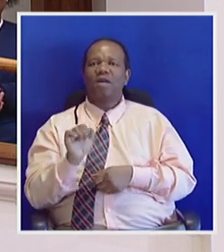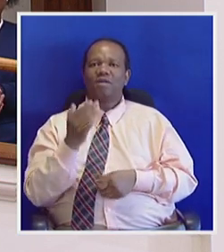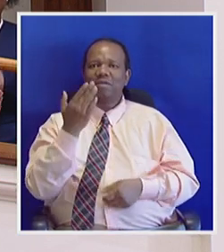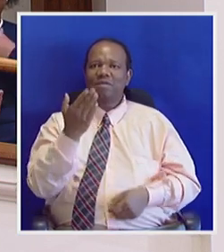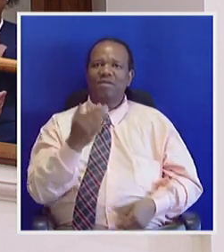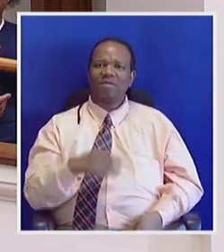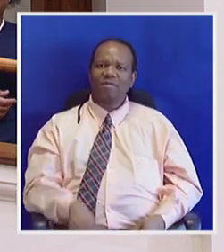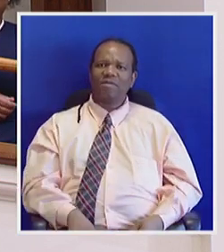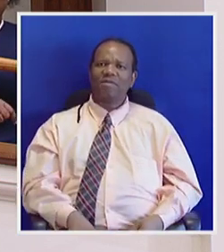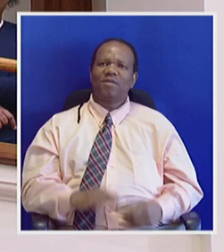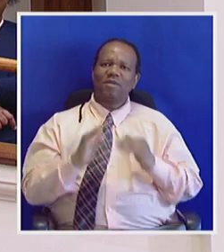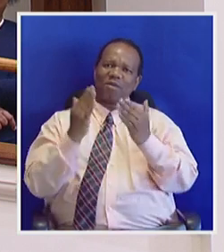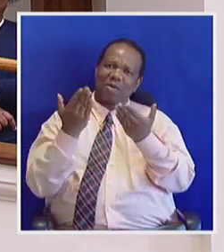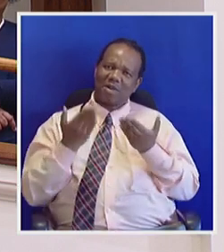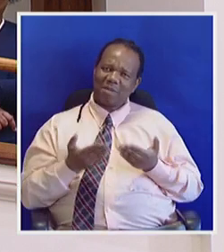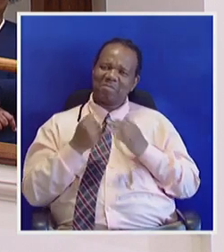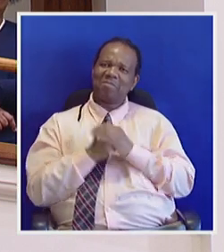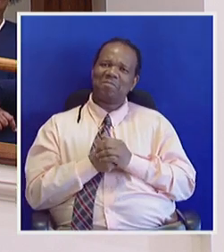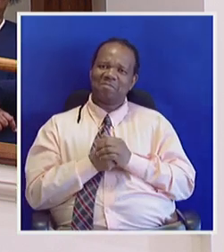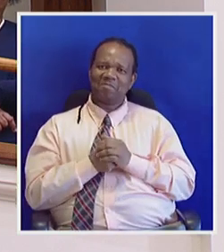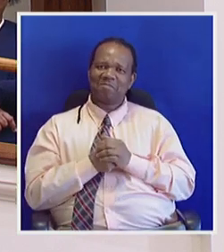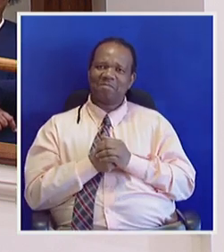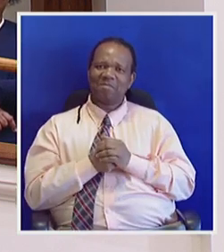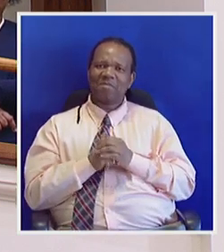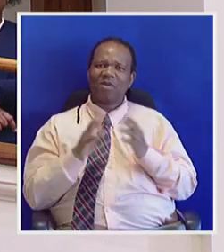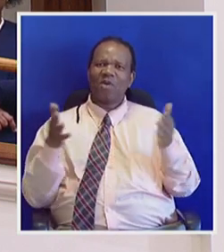You are welcome with your escorts.